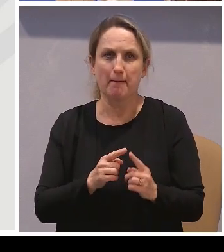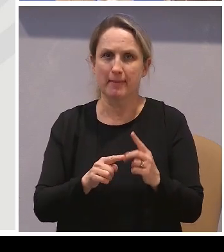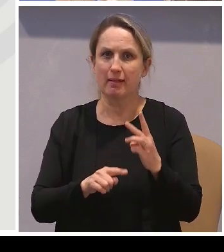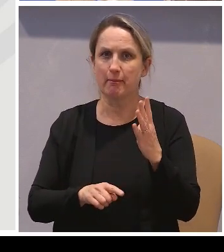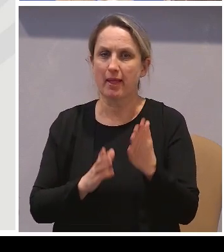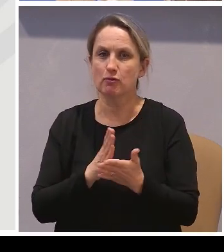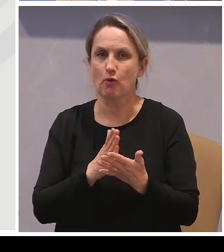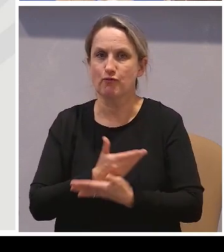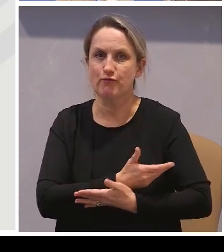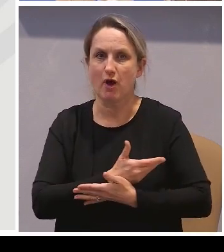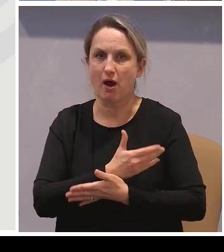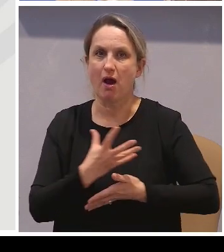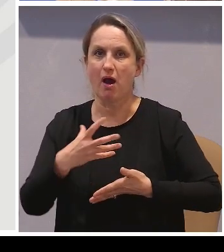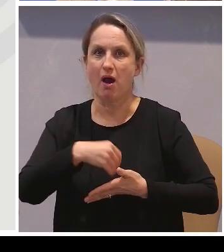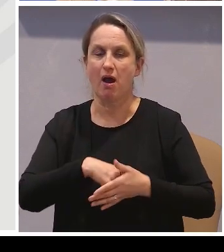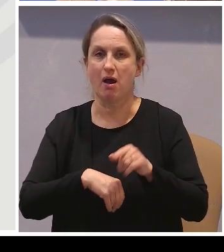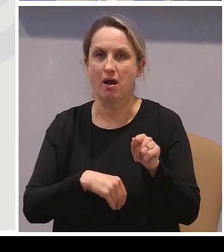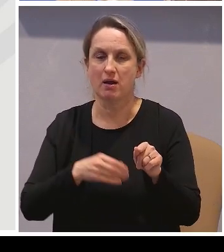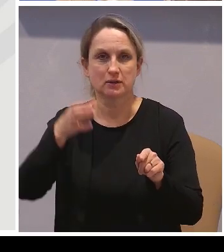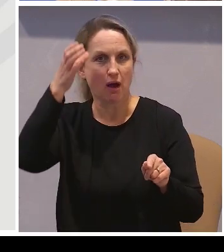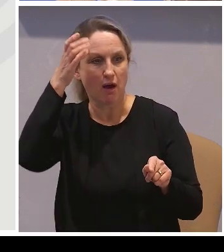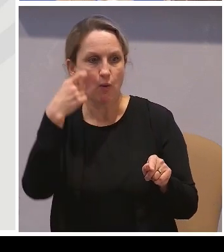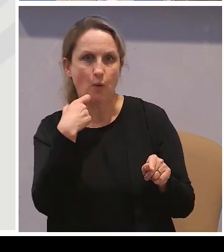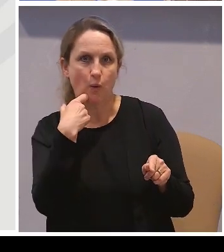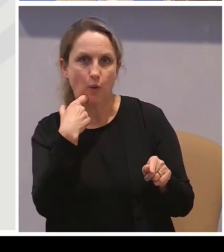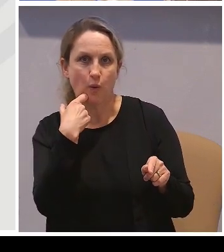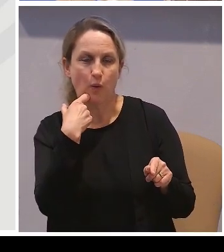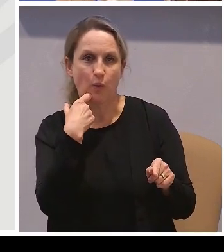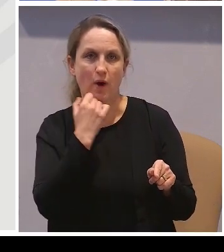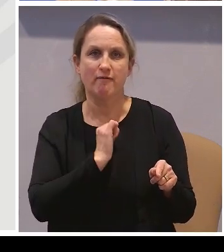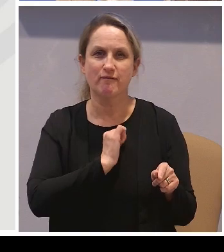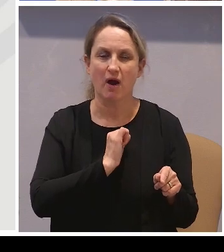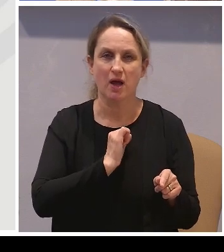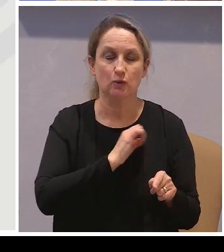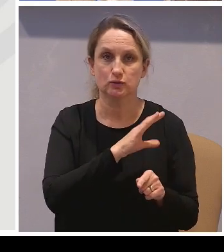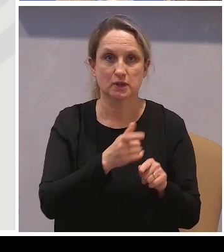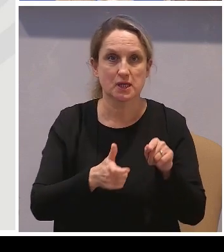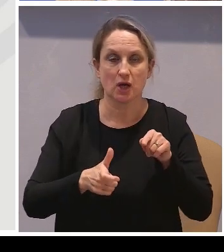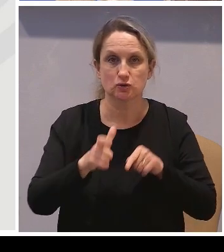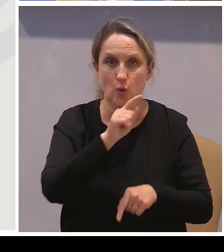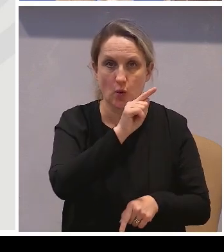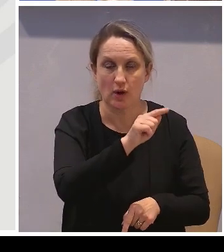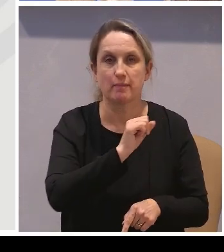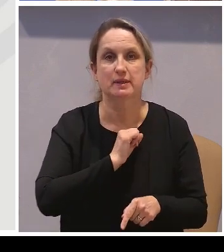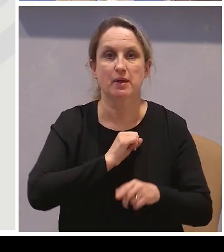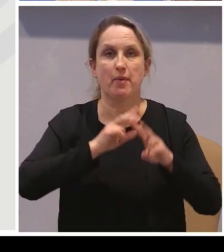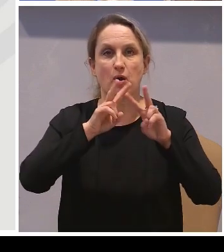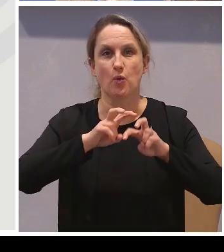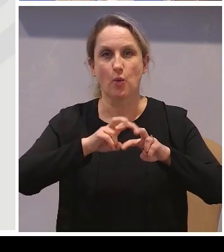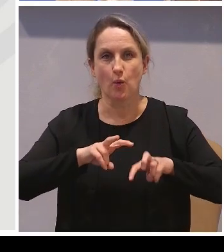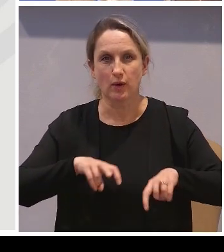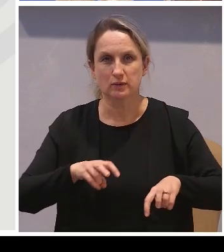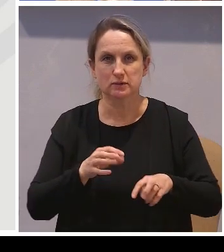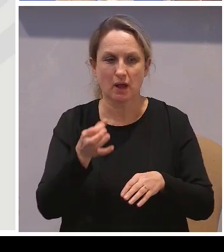on vastsündinud, Not sest all of seal on them are akadeemiline being huvi conducted või on vajadus newborns, kõige suurem. but several are because the academic interest